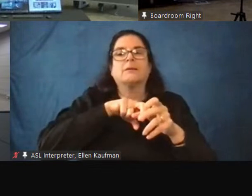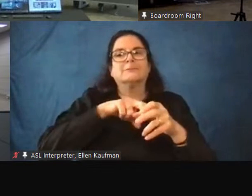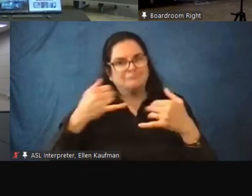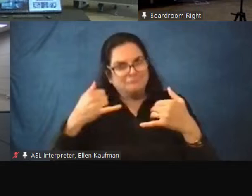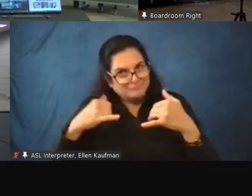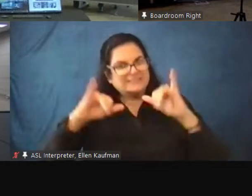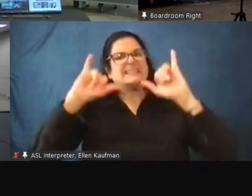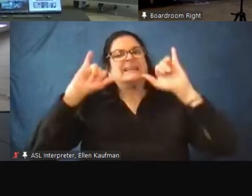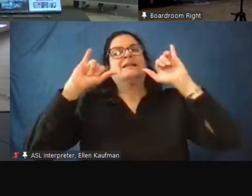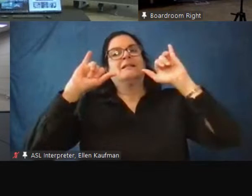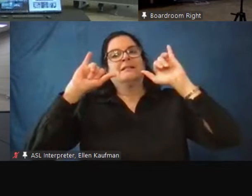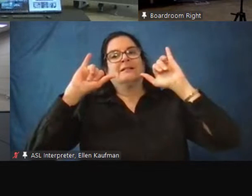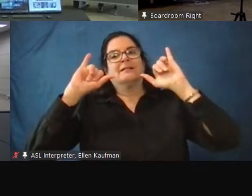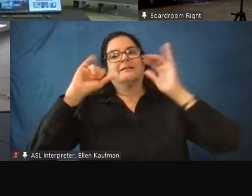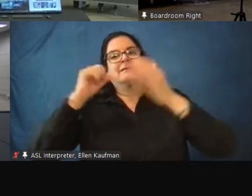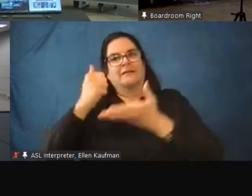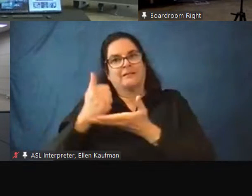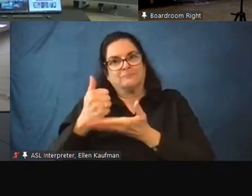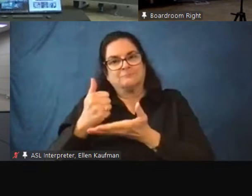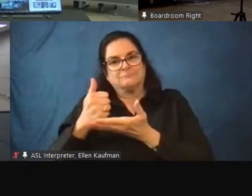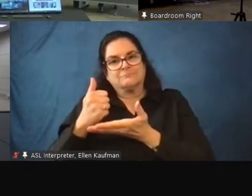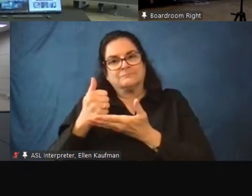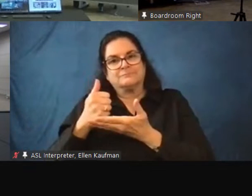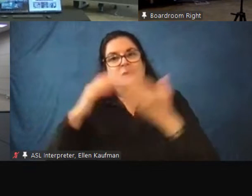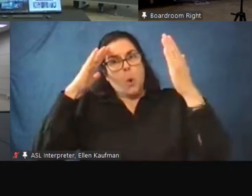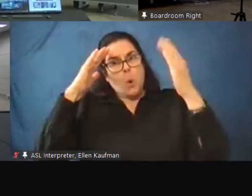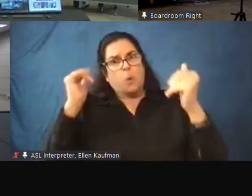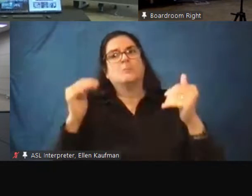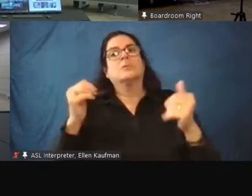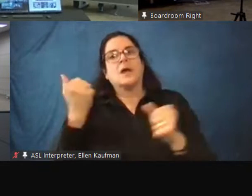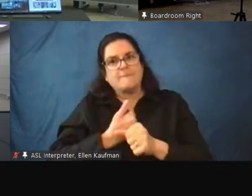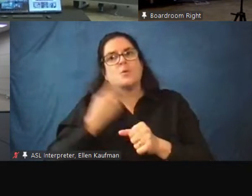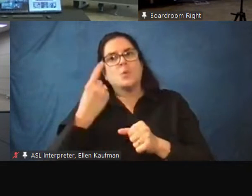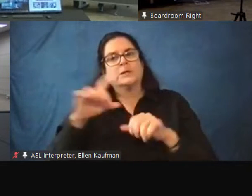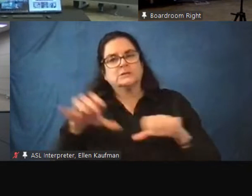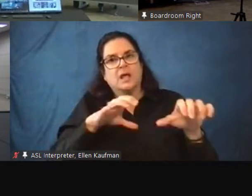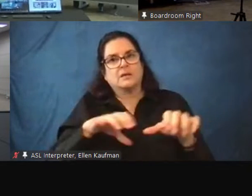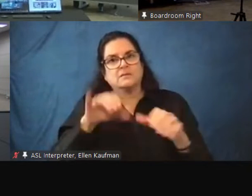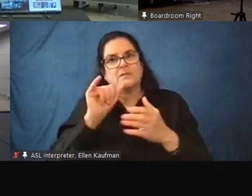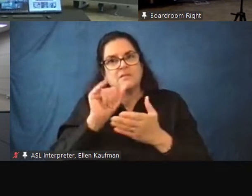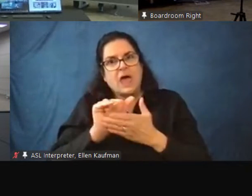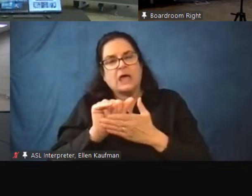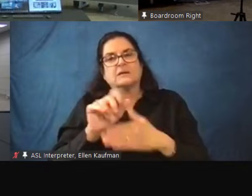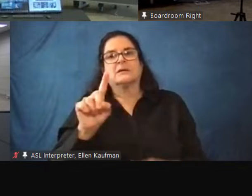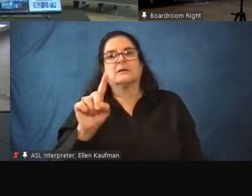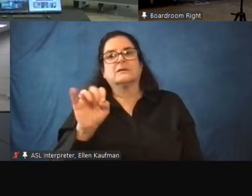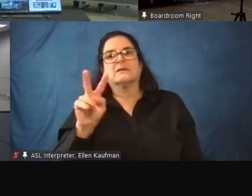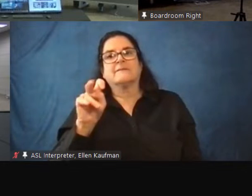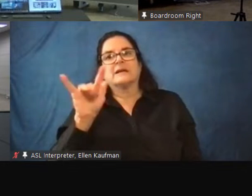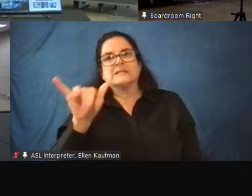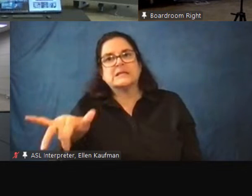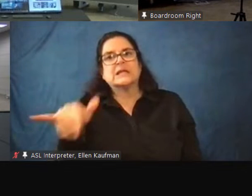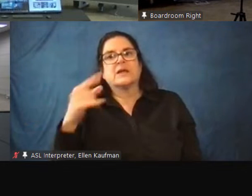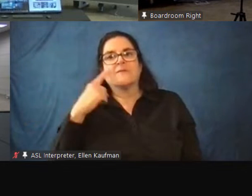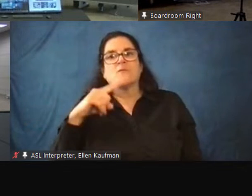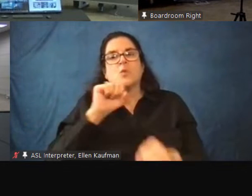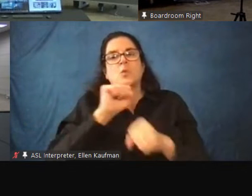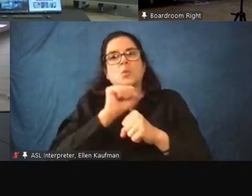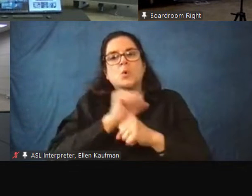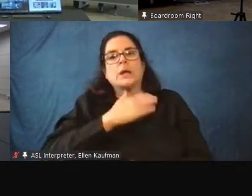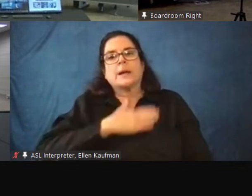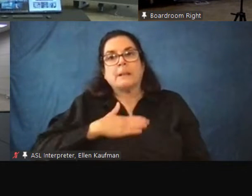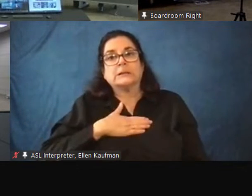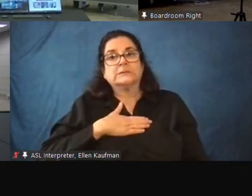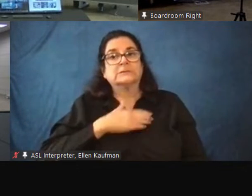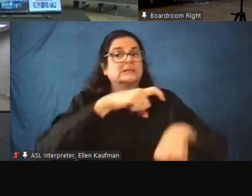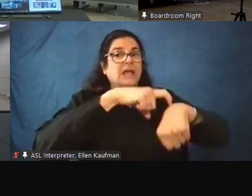that way. I hope everybody does that. And diversity in the workplace. That's time. Thank